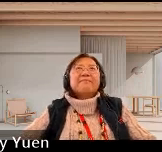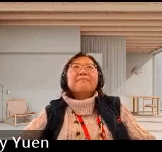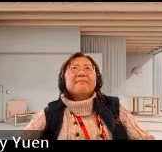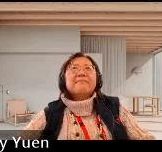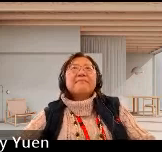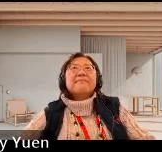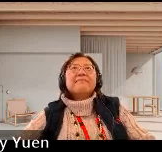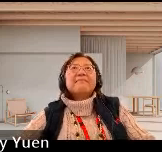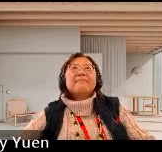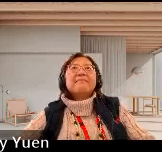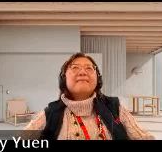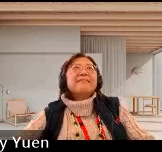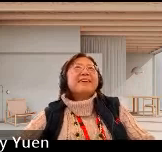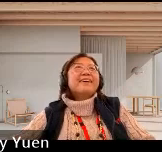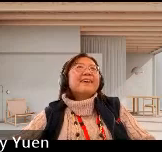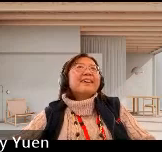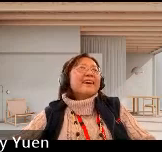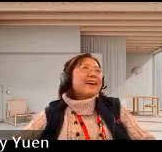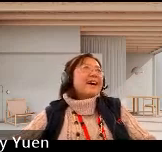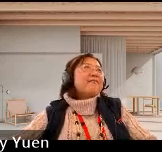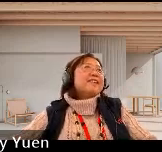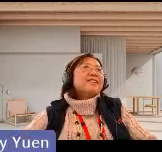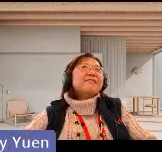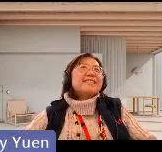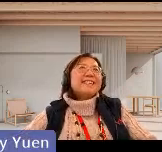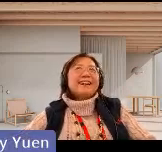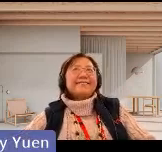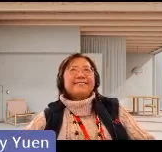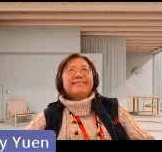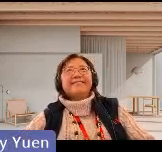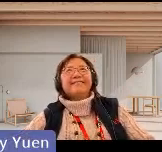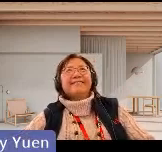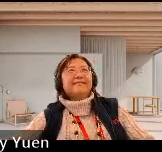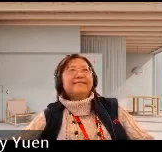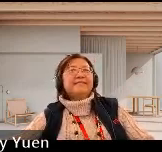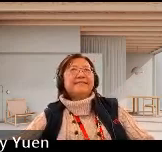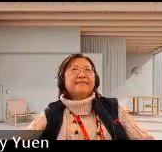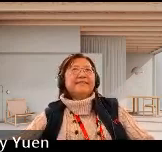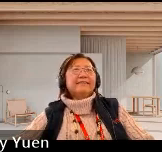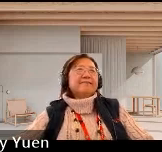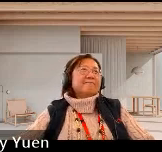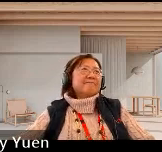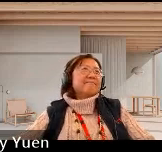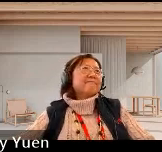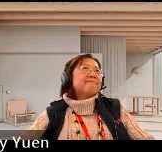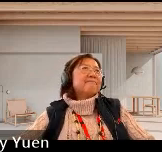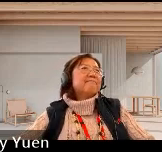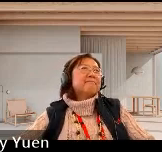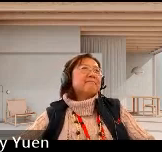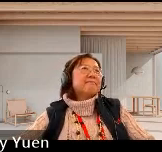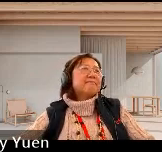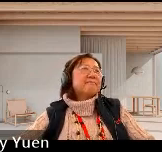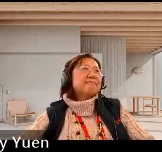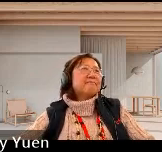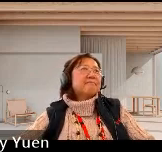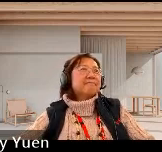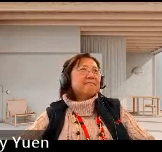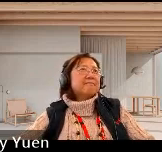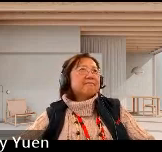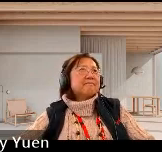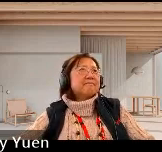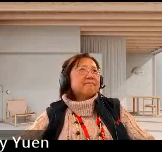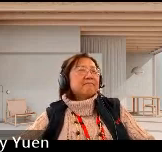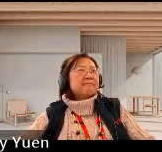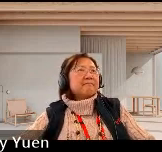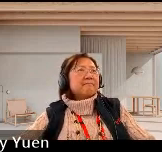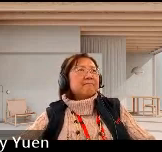But thank you for clarifying. Thanks, Christina. No problem. Okay, so the